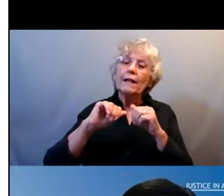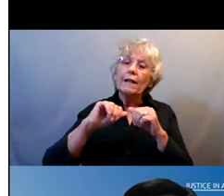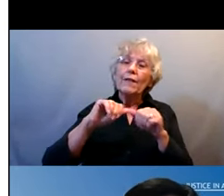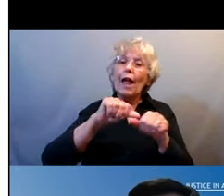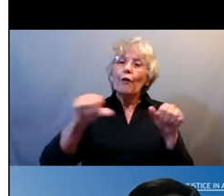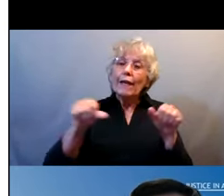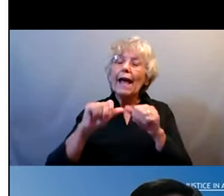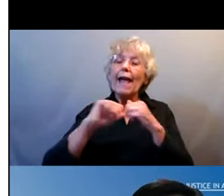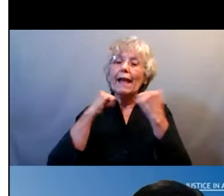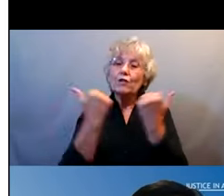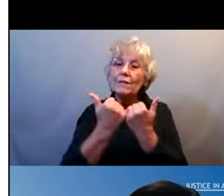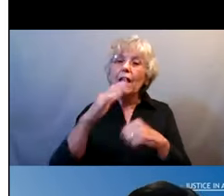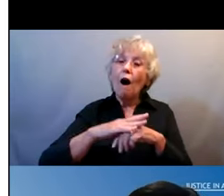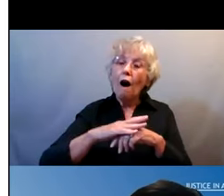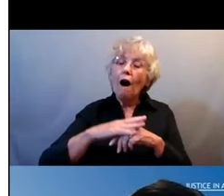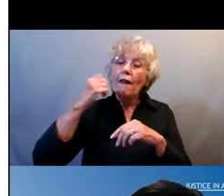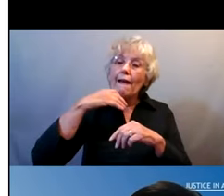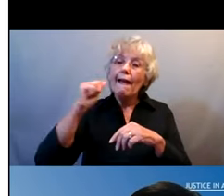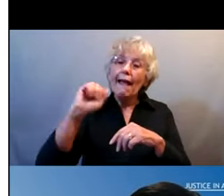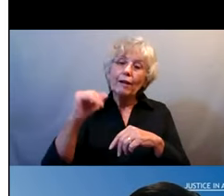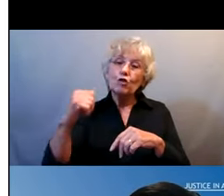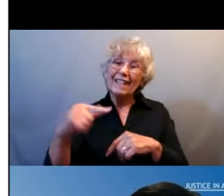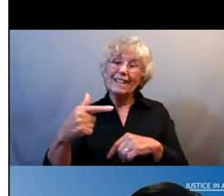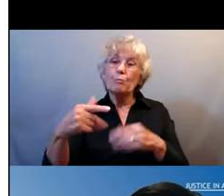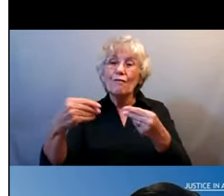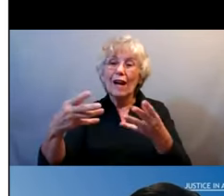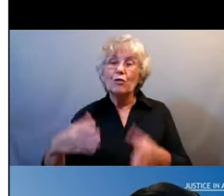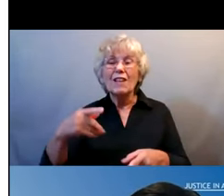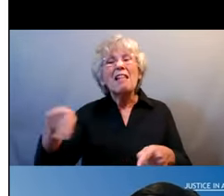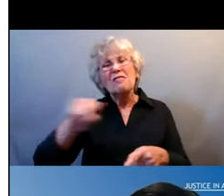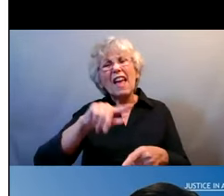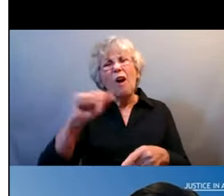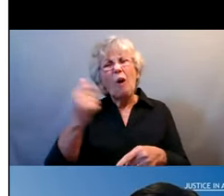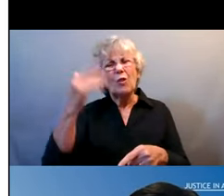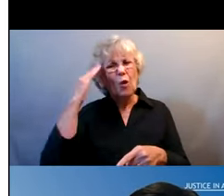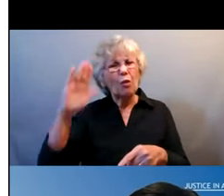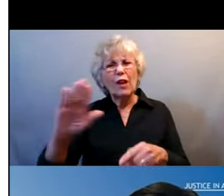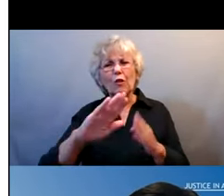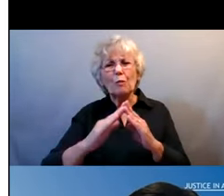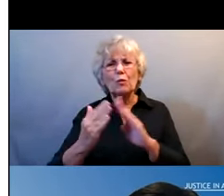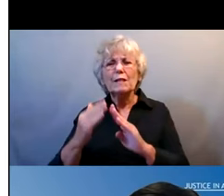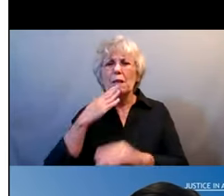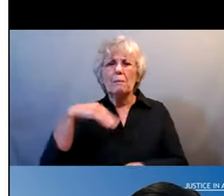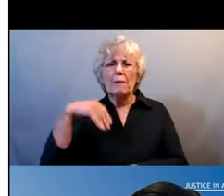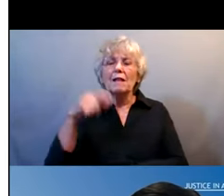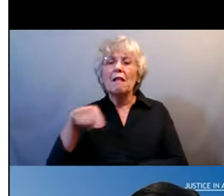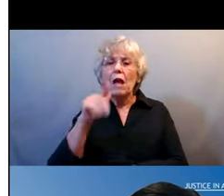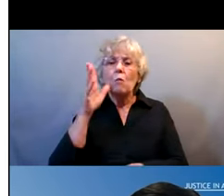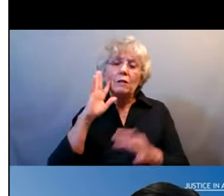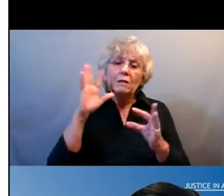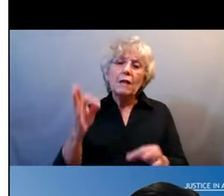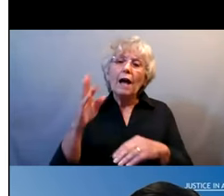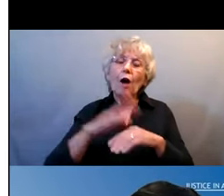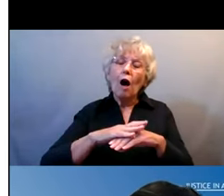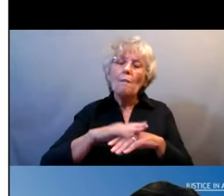area agency on aging providers to determine. They know their community the best, and they are going to decide based on rural and